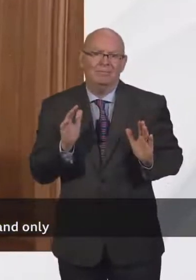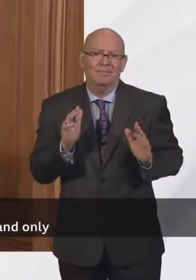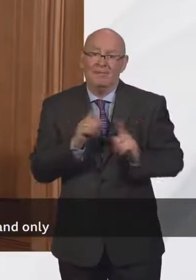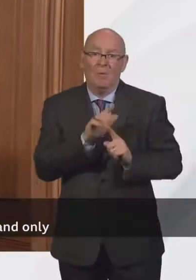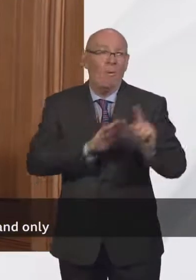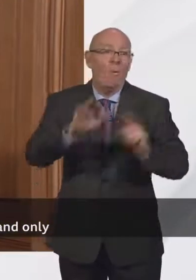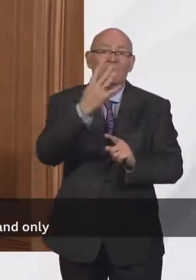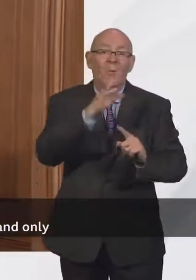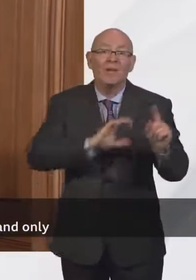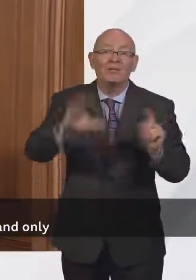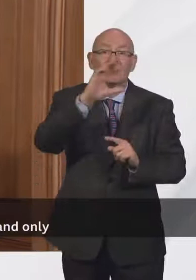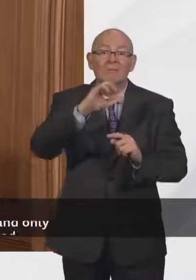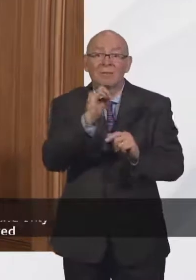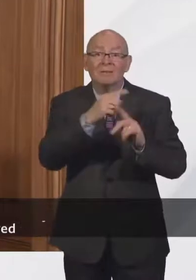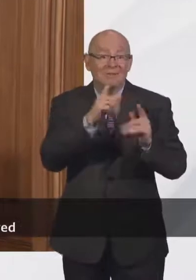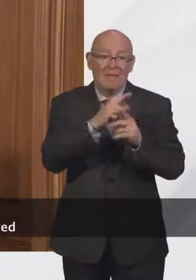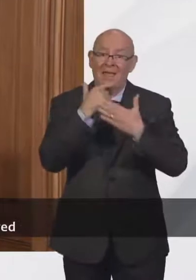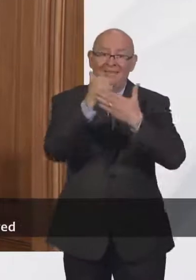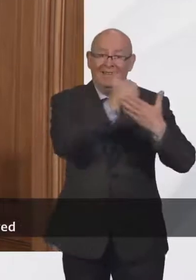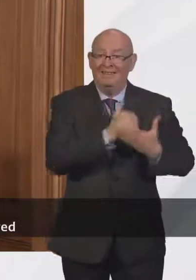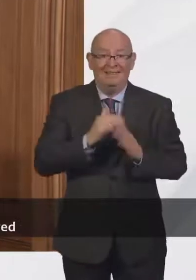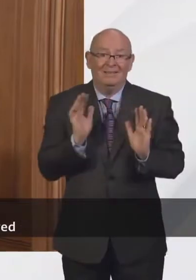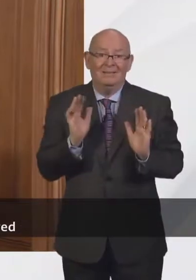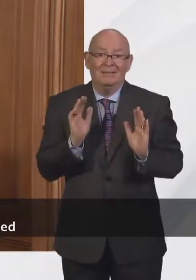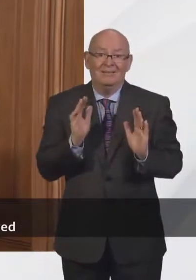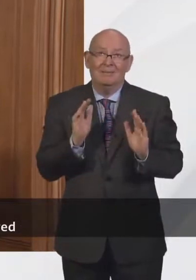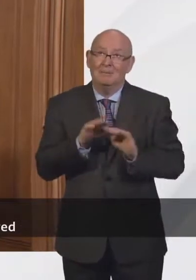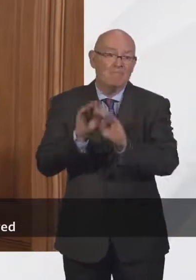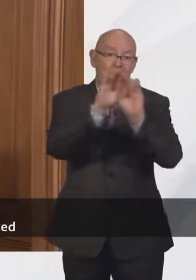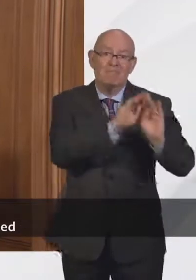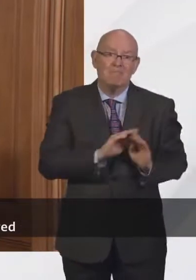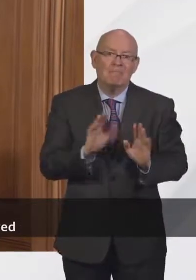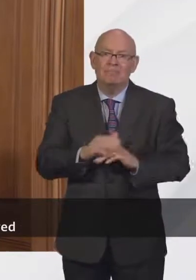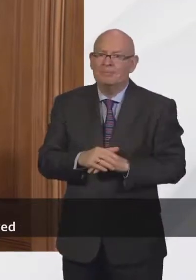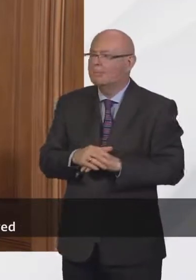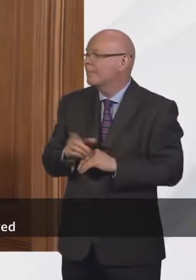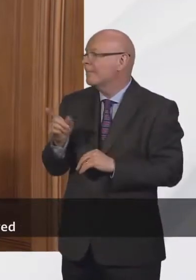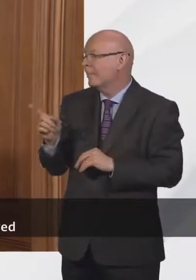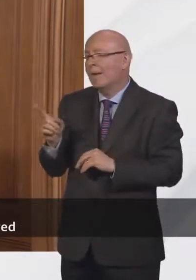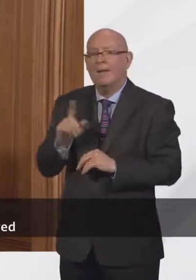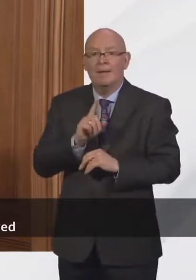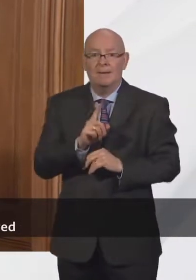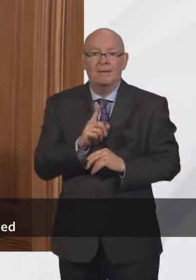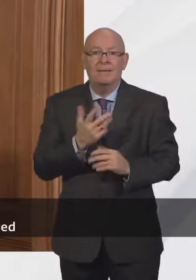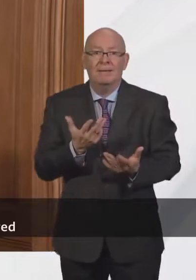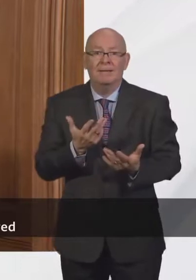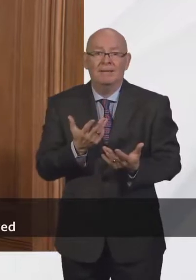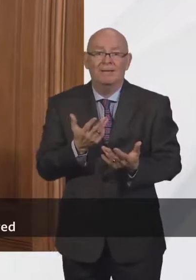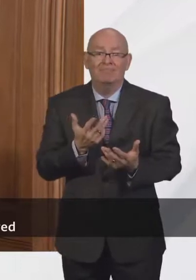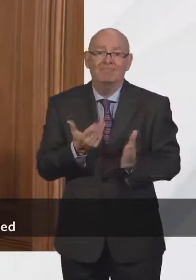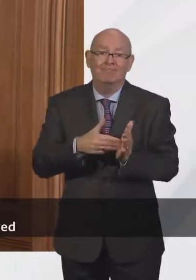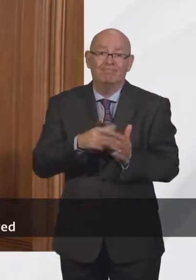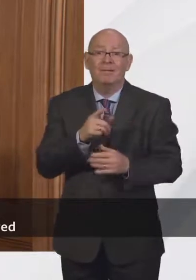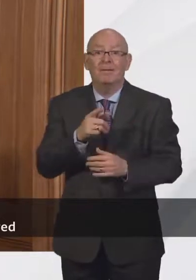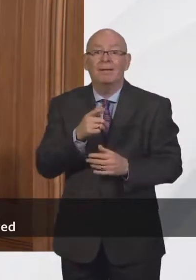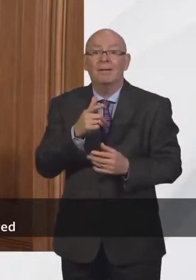people hear a distorted version of what's being said that says this is all fine now, it's